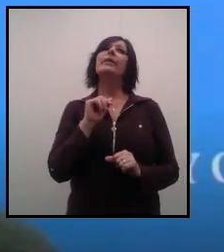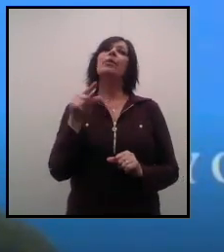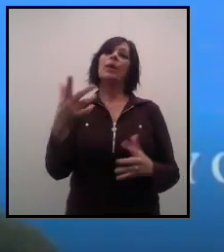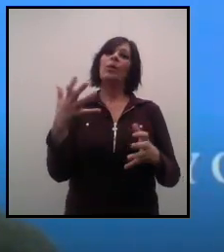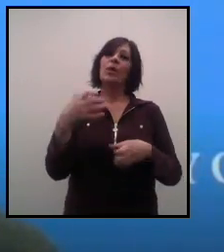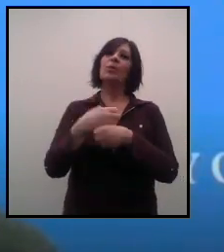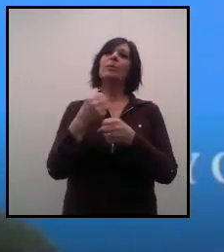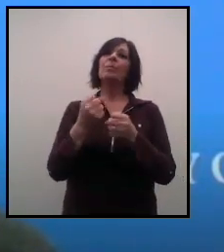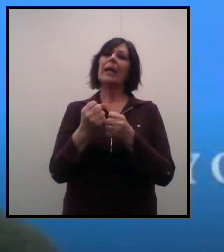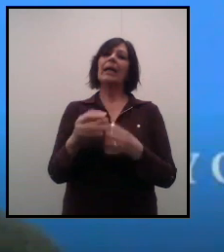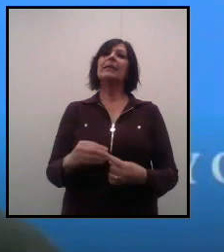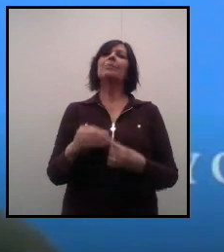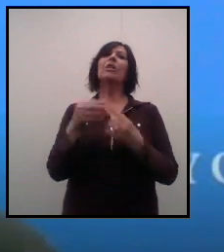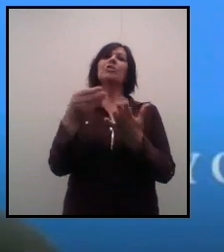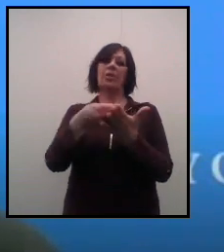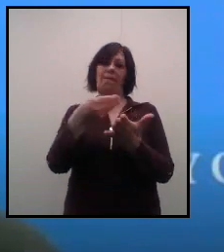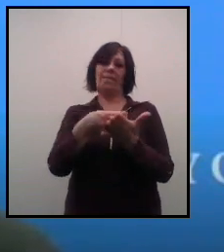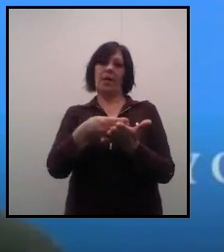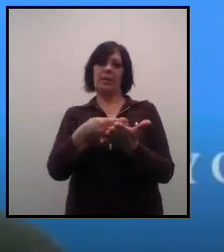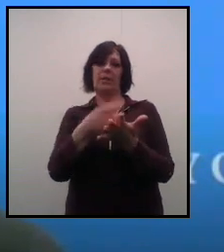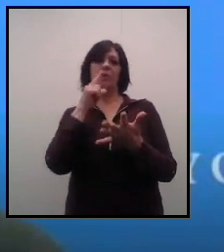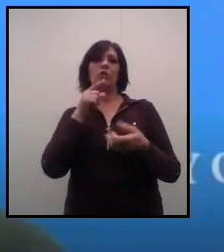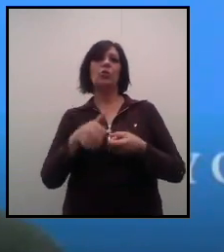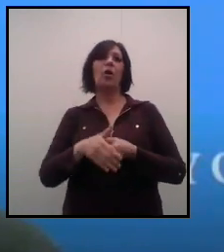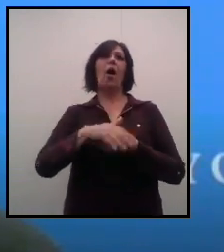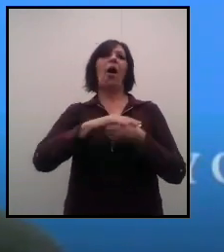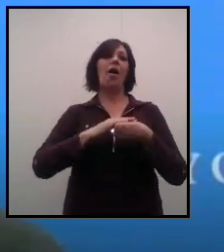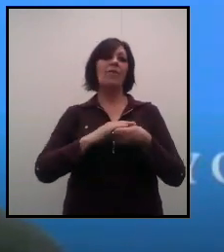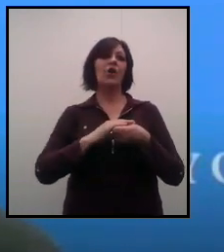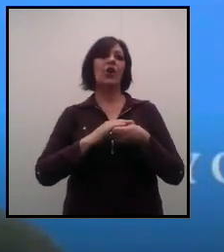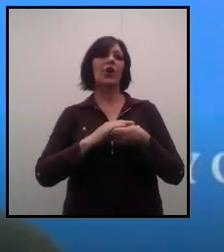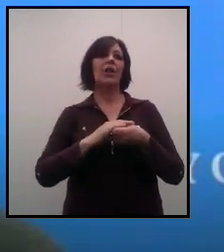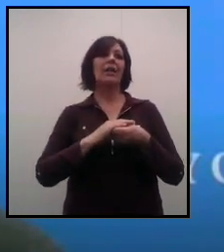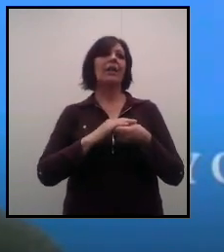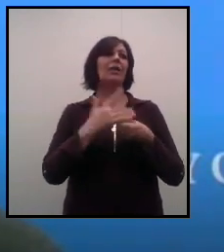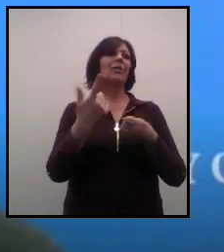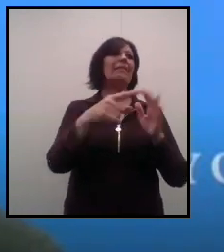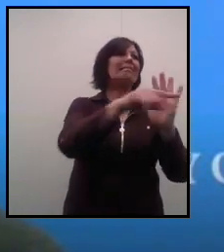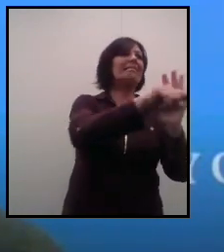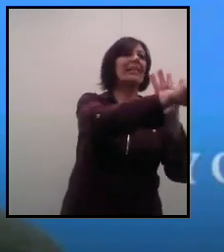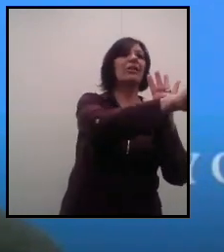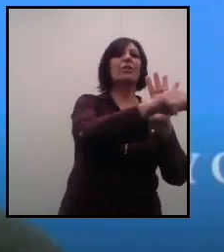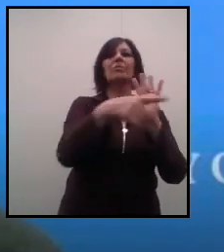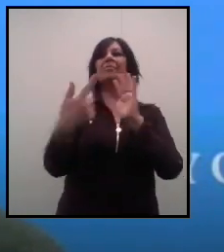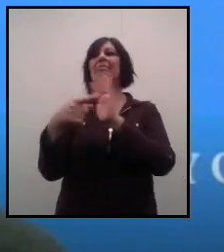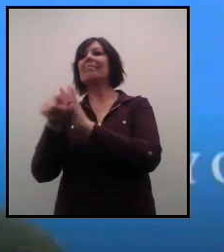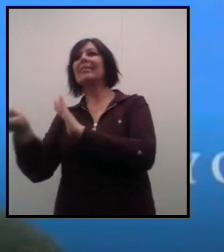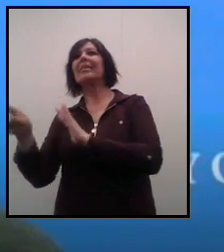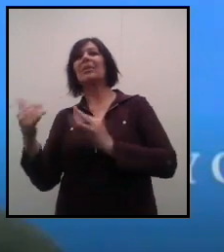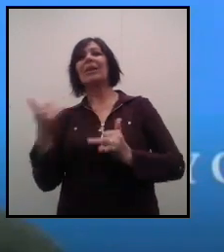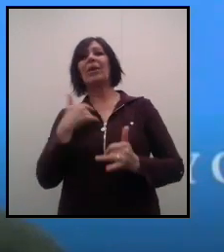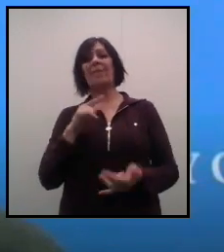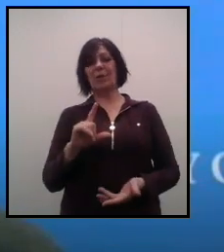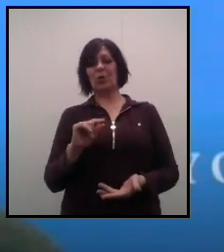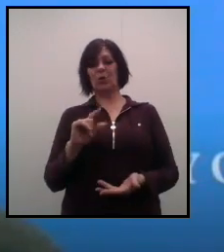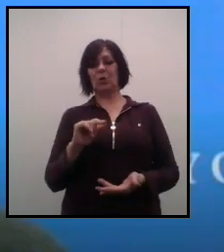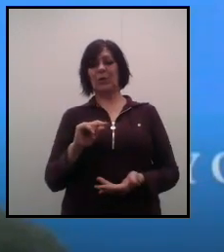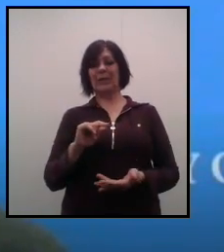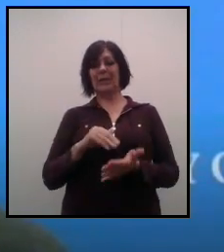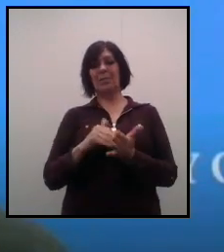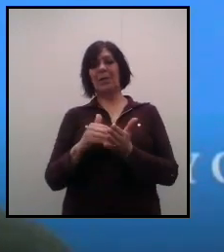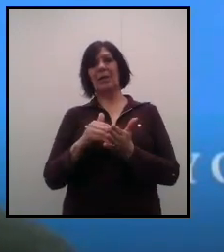want to create a special fund to cover shortfalls. And right now that's about 20 million plus in the budget balancing